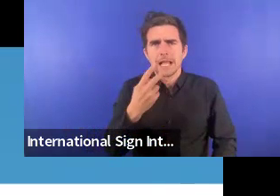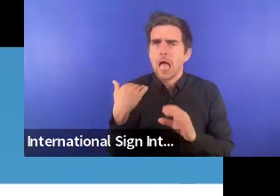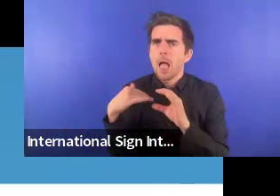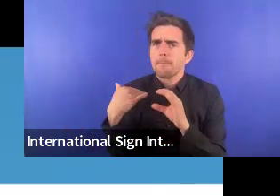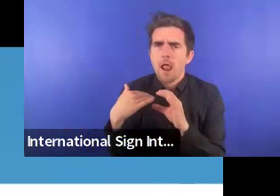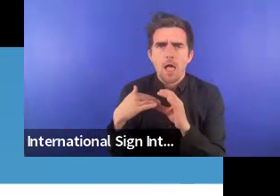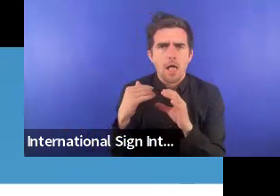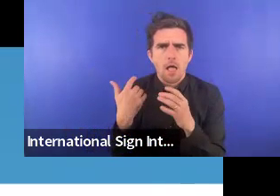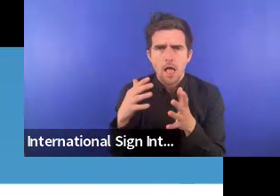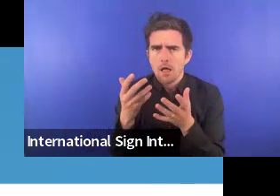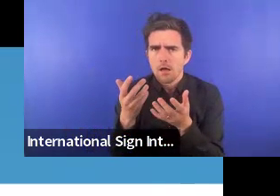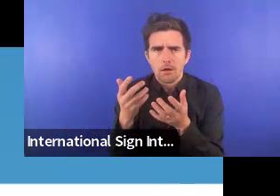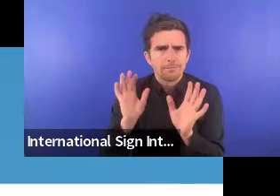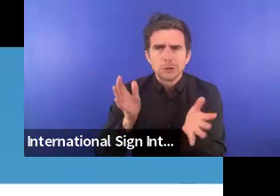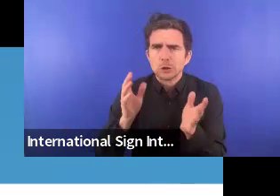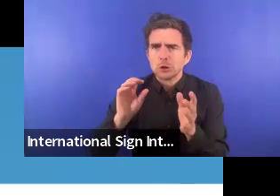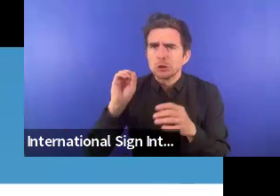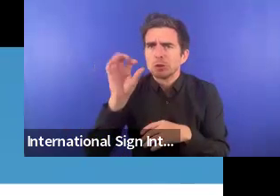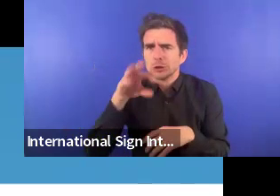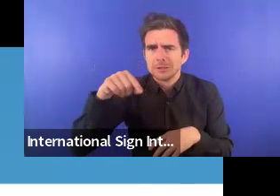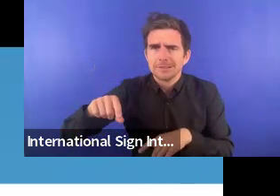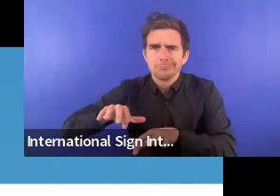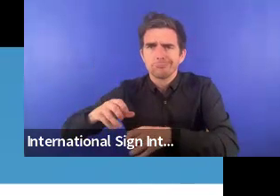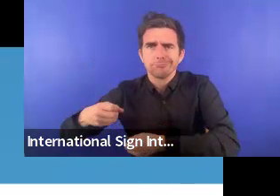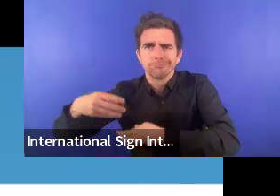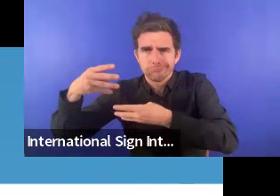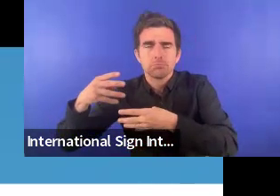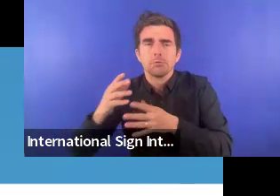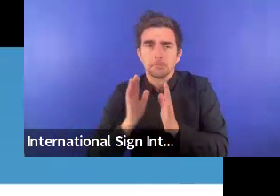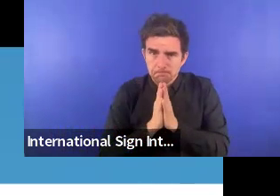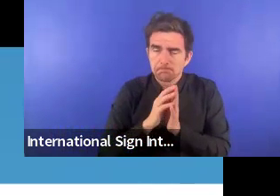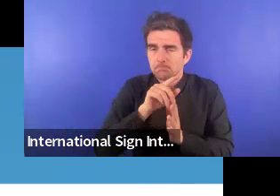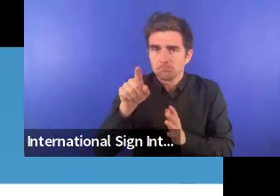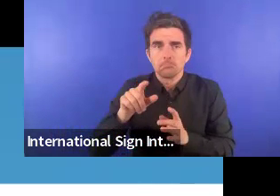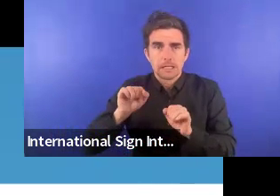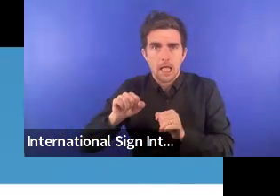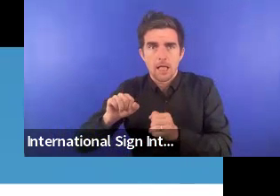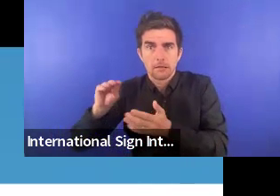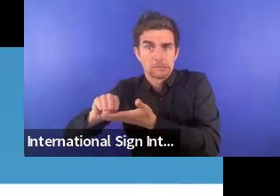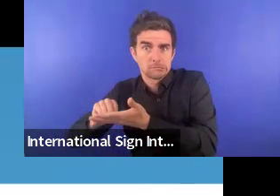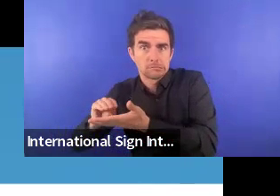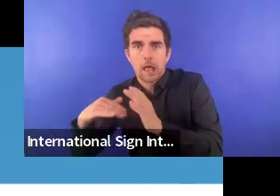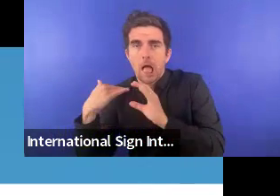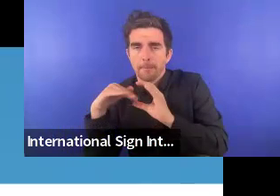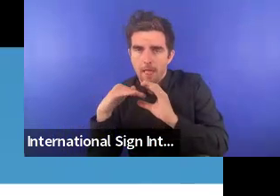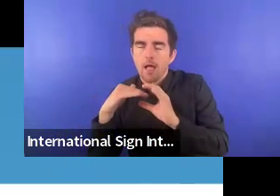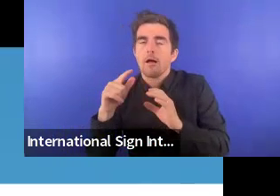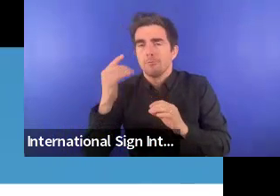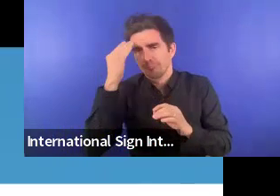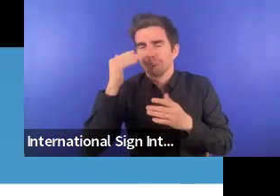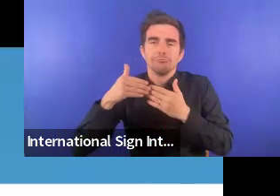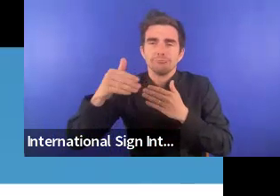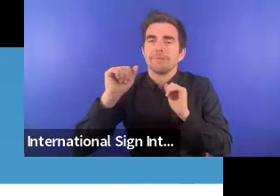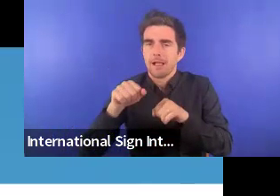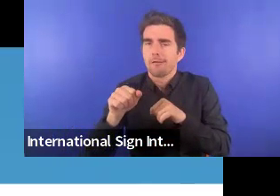to write down those emails so you have people to contact as you look through the letter writing website and you